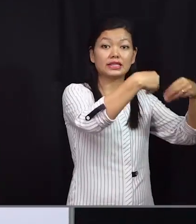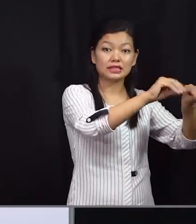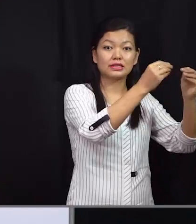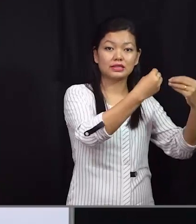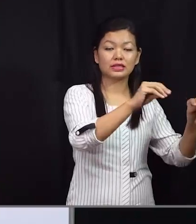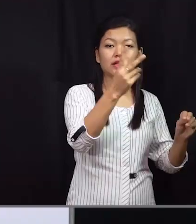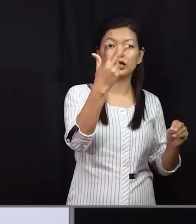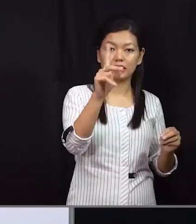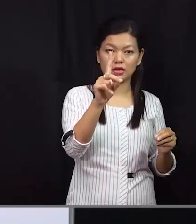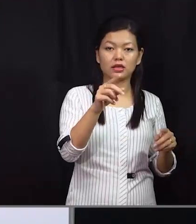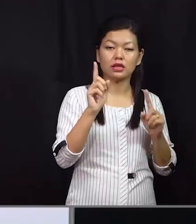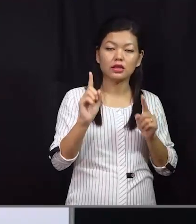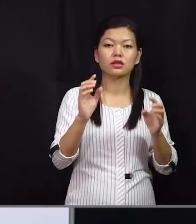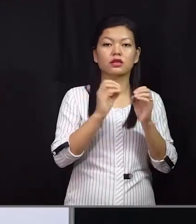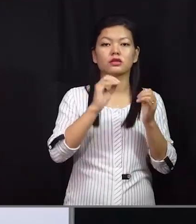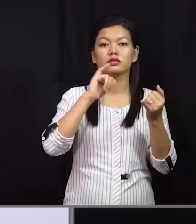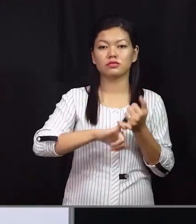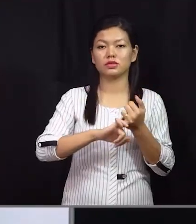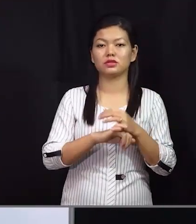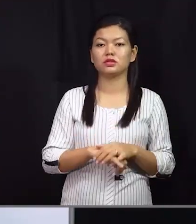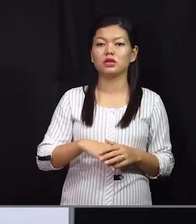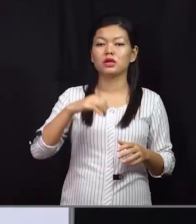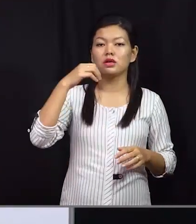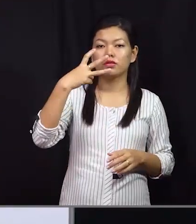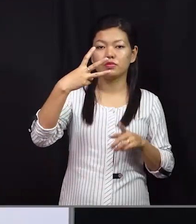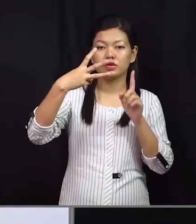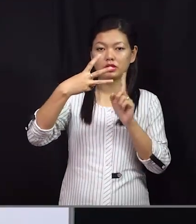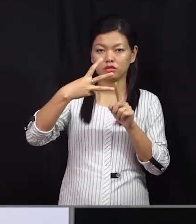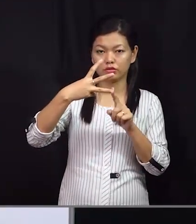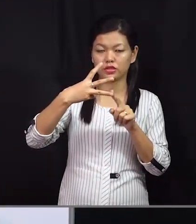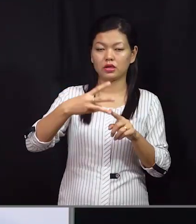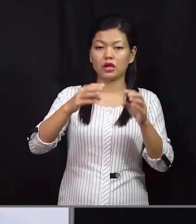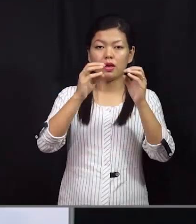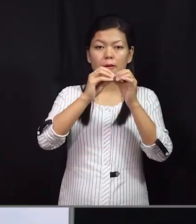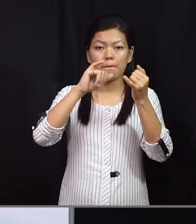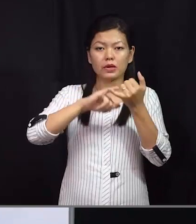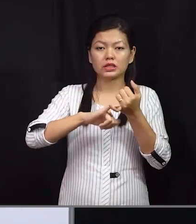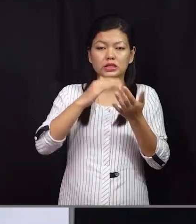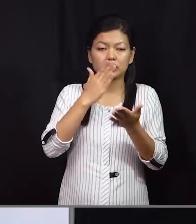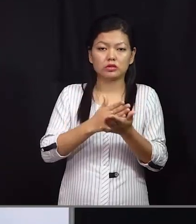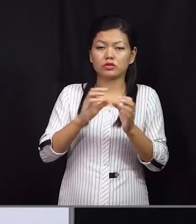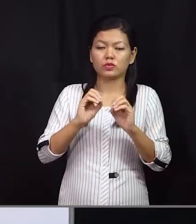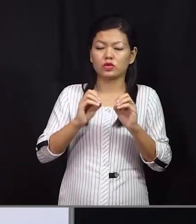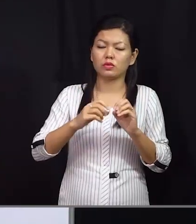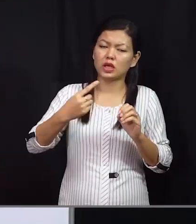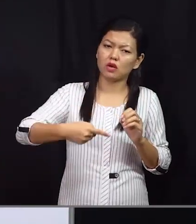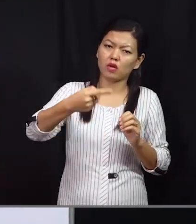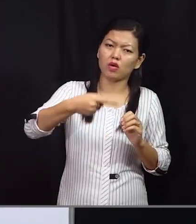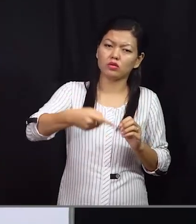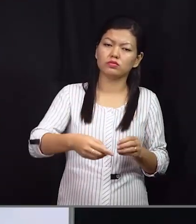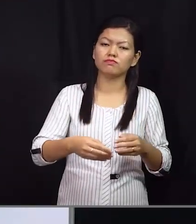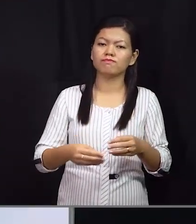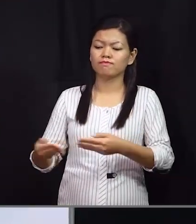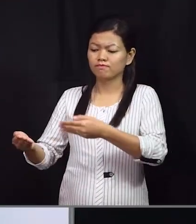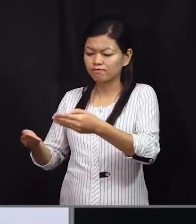Then regularity in dealing. Business should always be done on regular basis. Okay, that means purchase and sell should be always done on